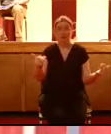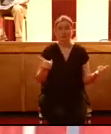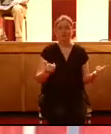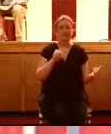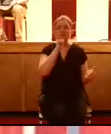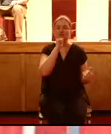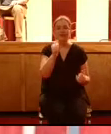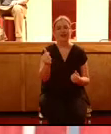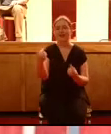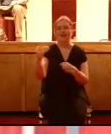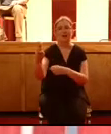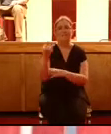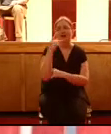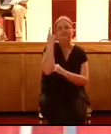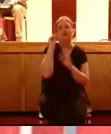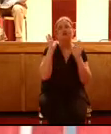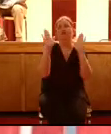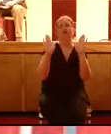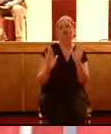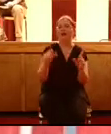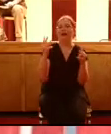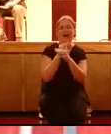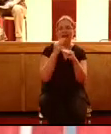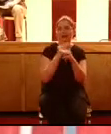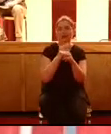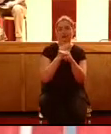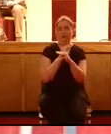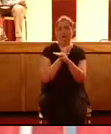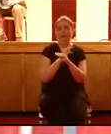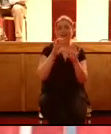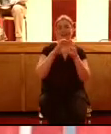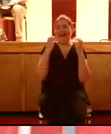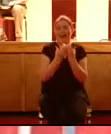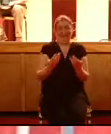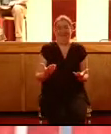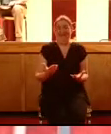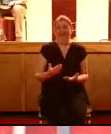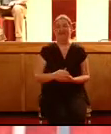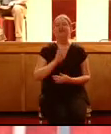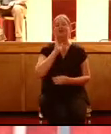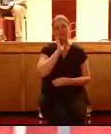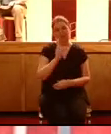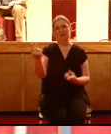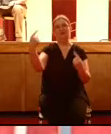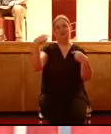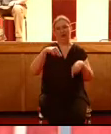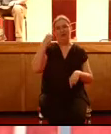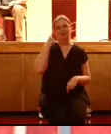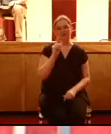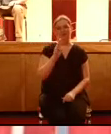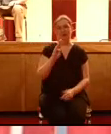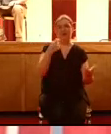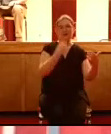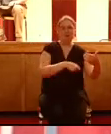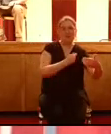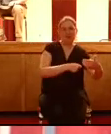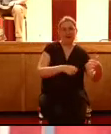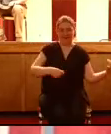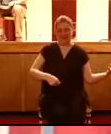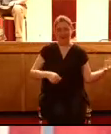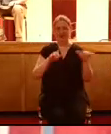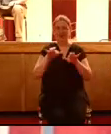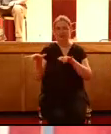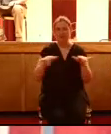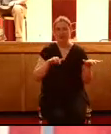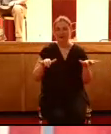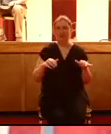algebra class. No offense, Ms. Bowen. They will come for band. They will come for those electives, those